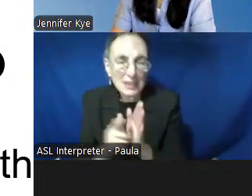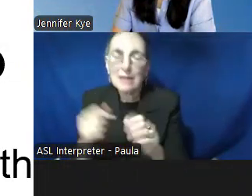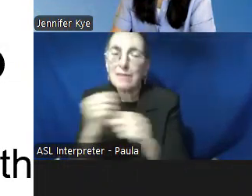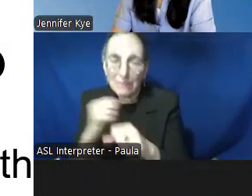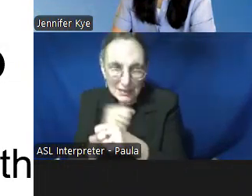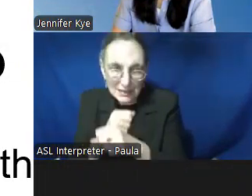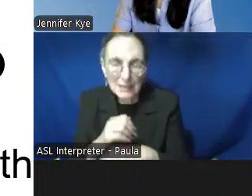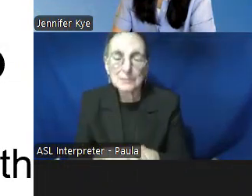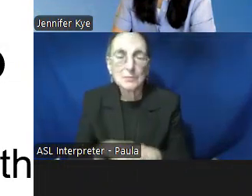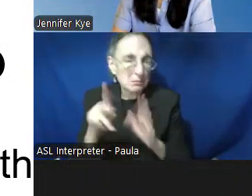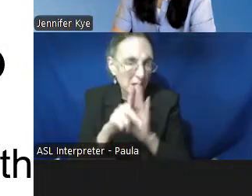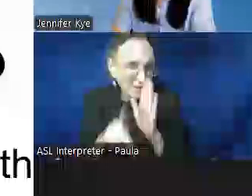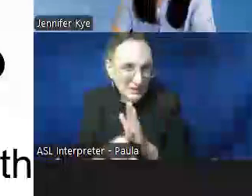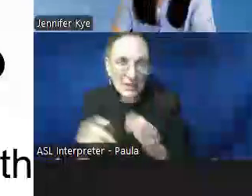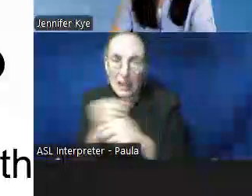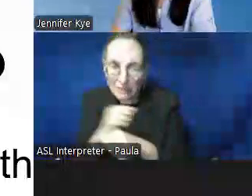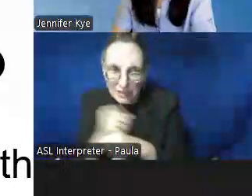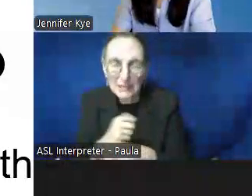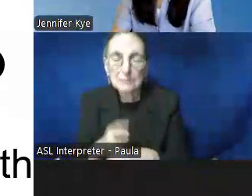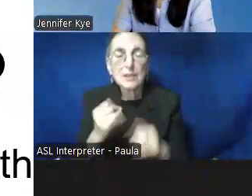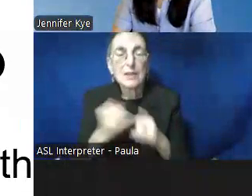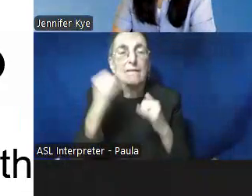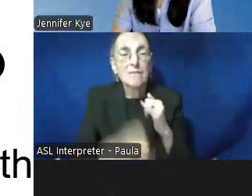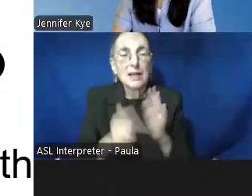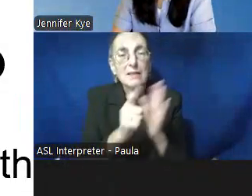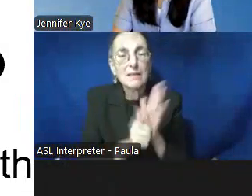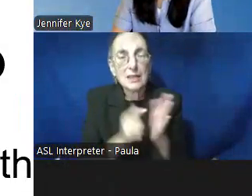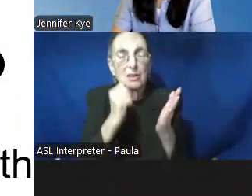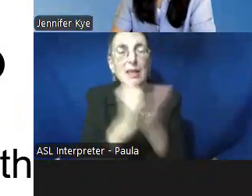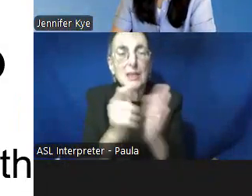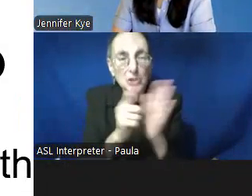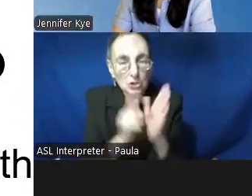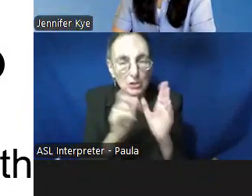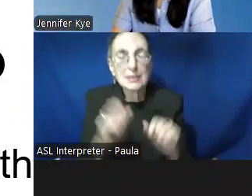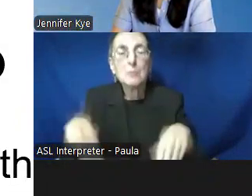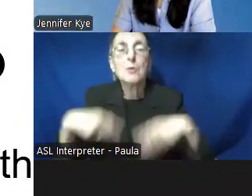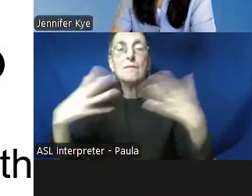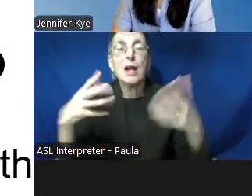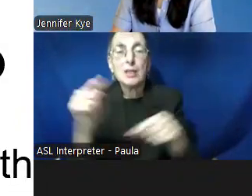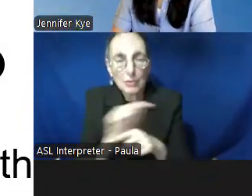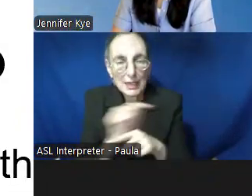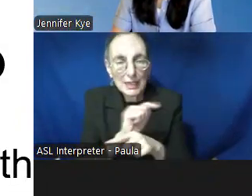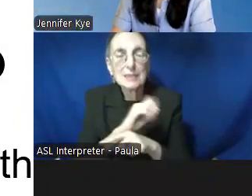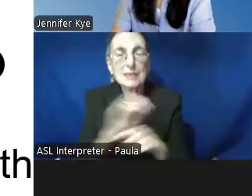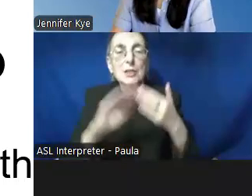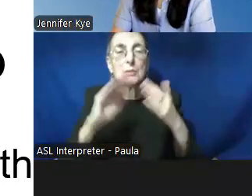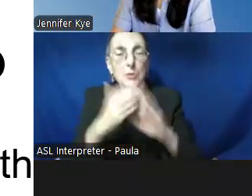And then finally, attorneys, legal aid attorneys can also provide trainings and community education. So if you have any